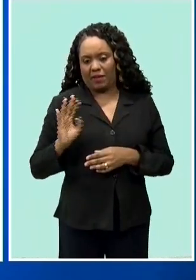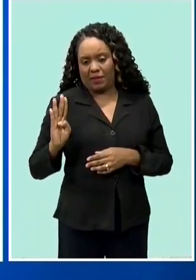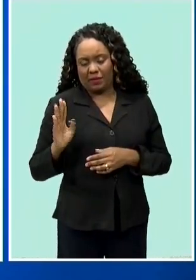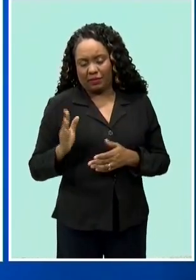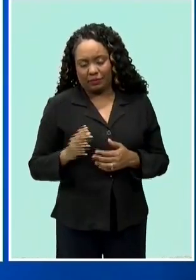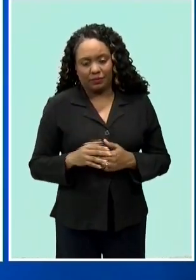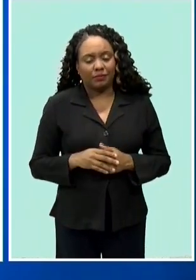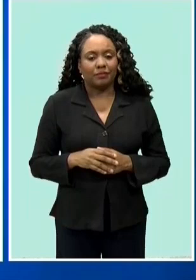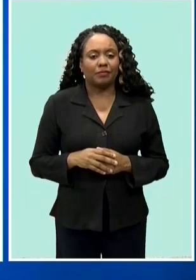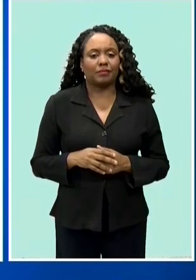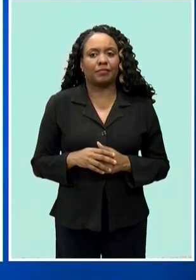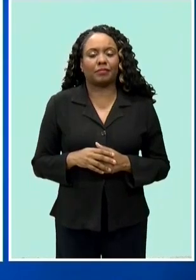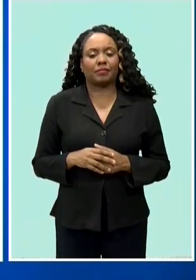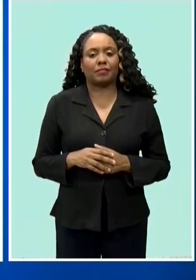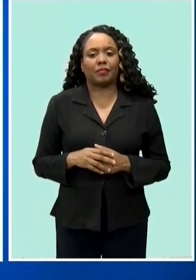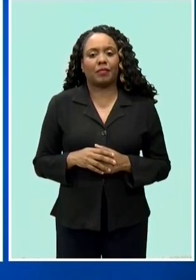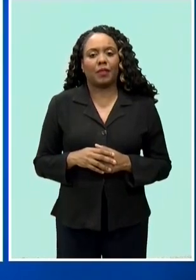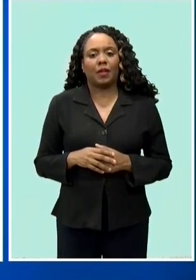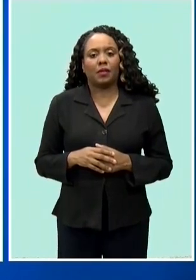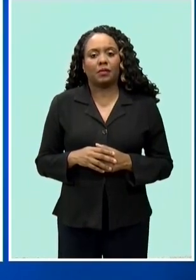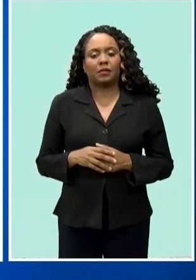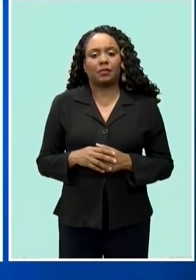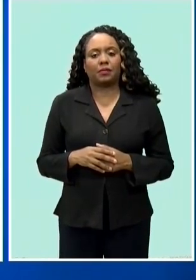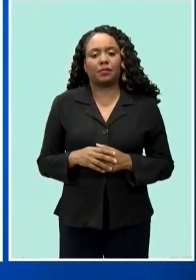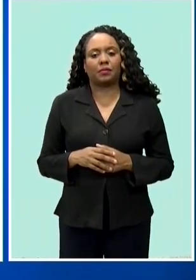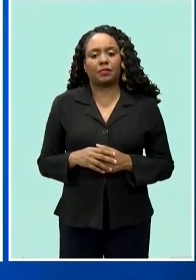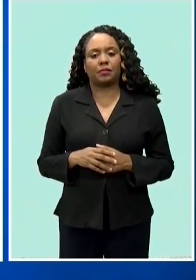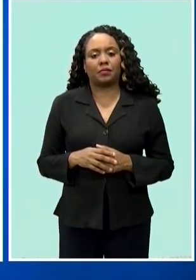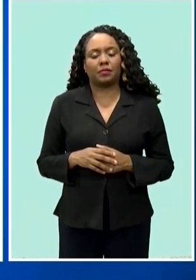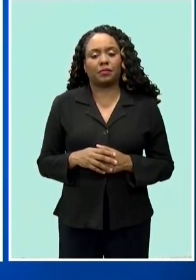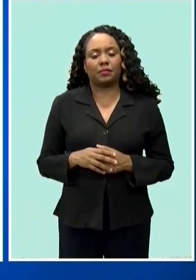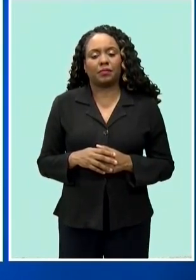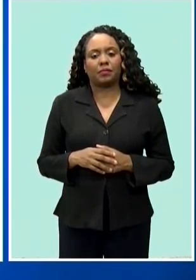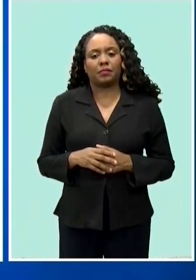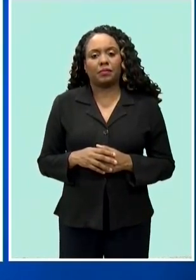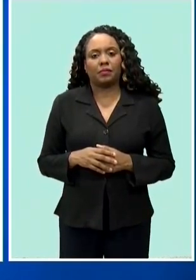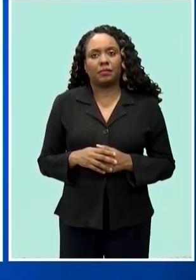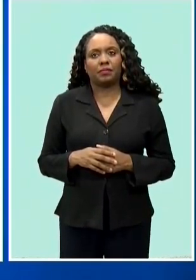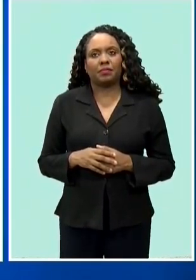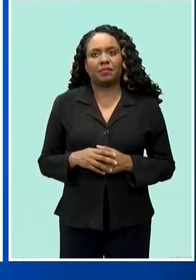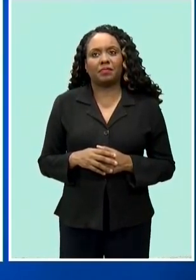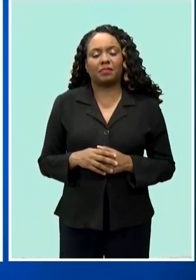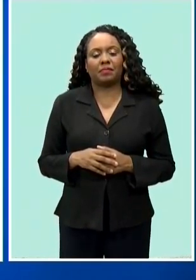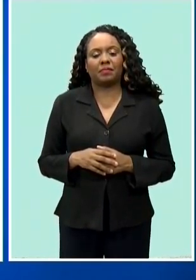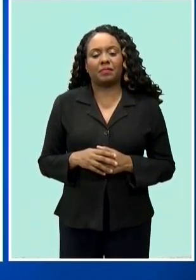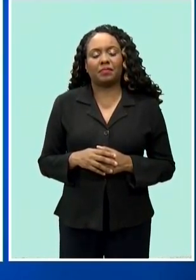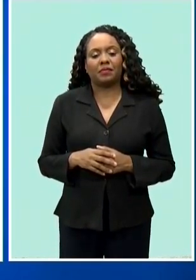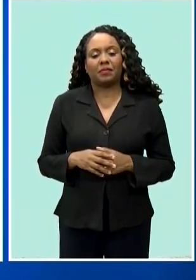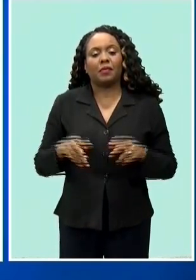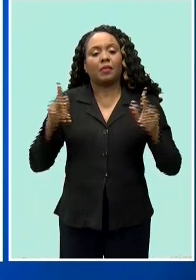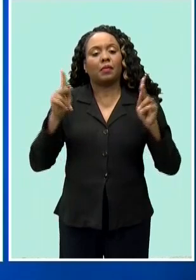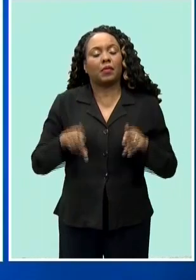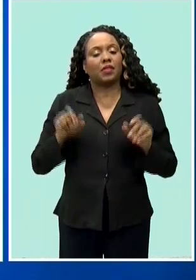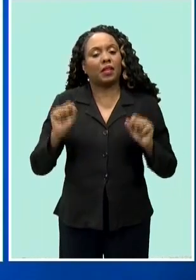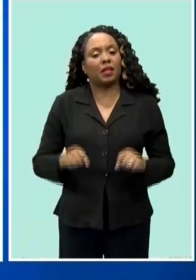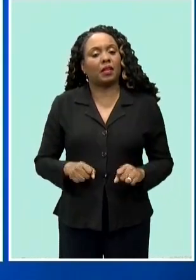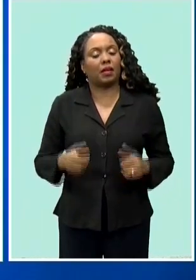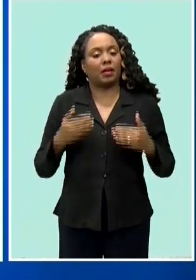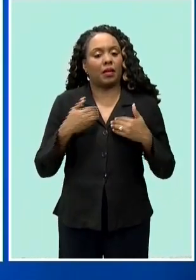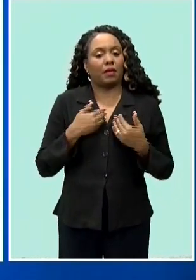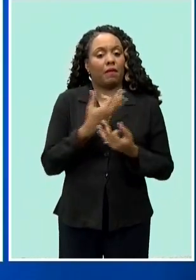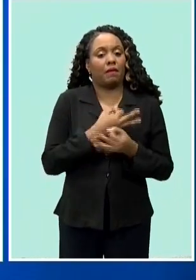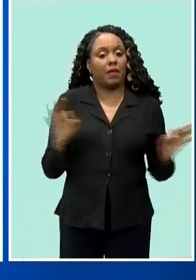customary. A person can choose either to be conferred with the Order of the Freedom of